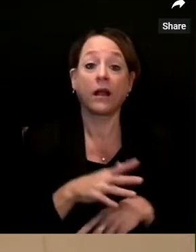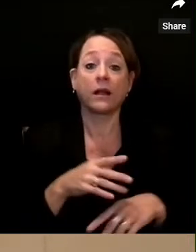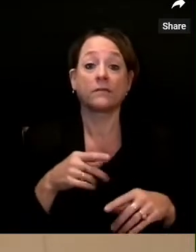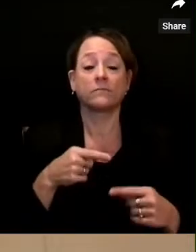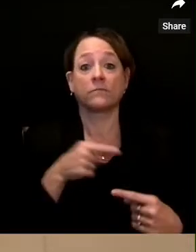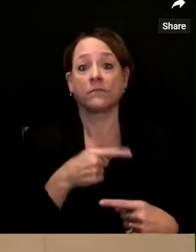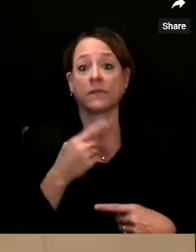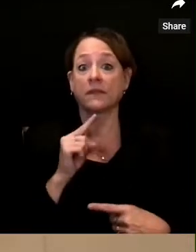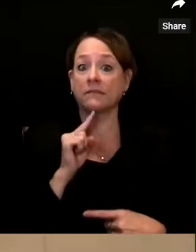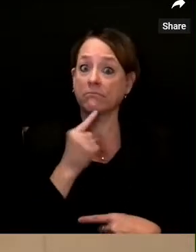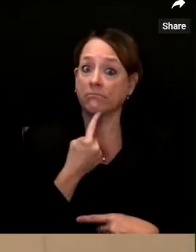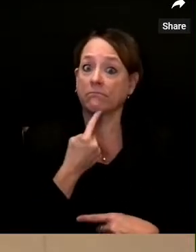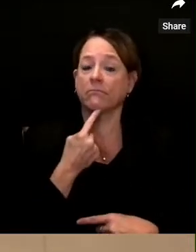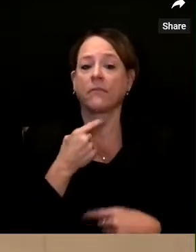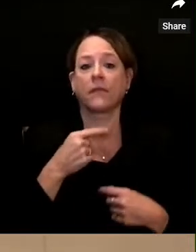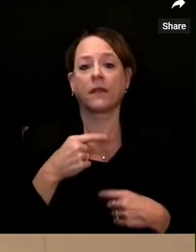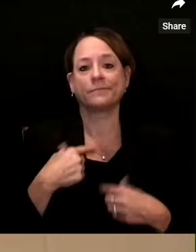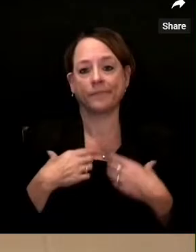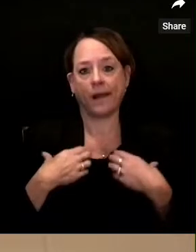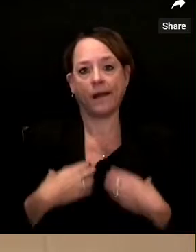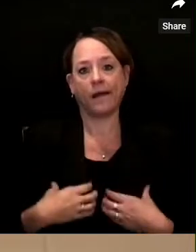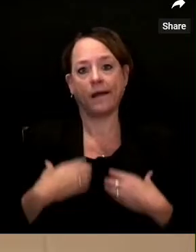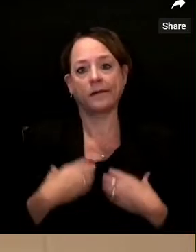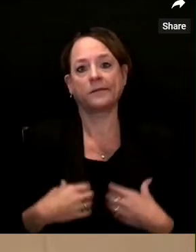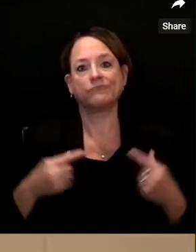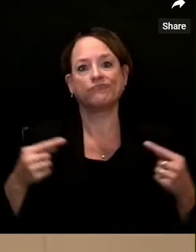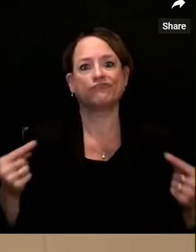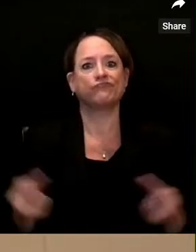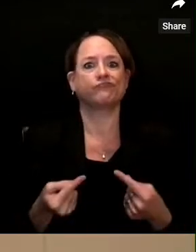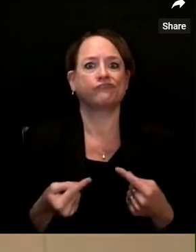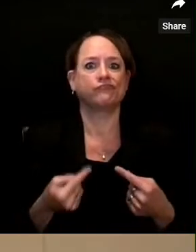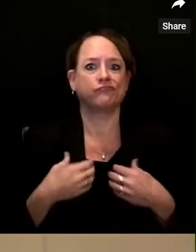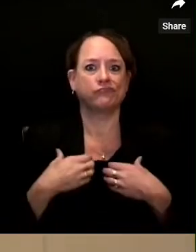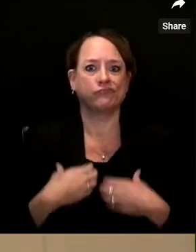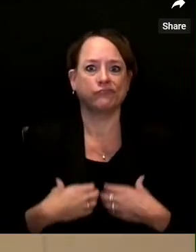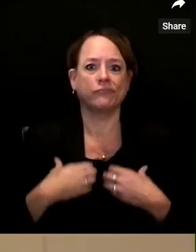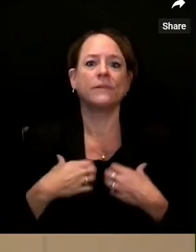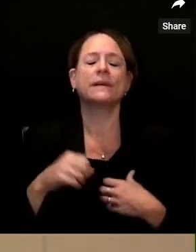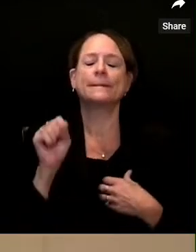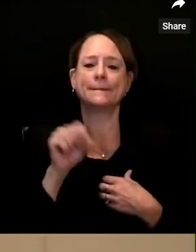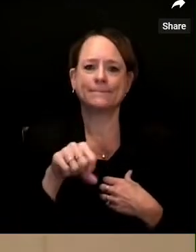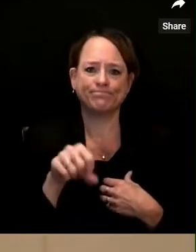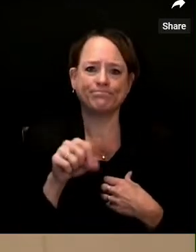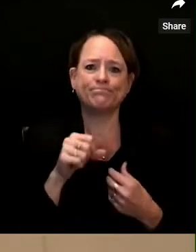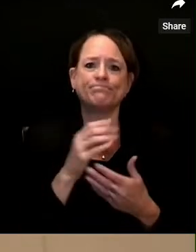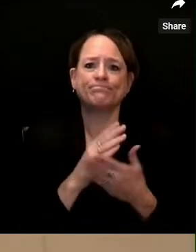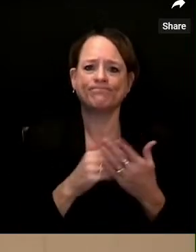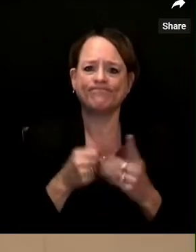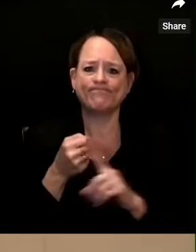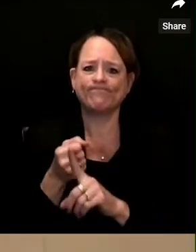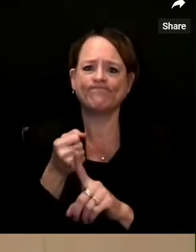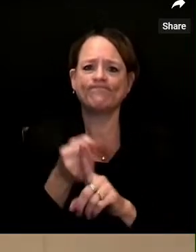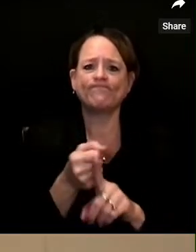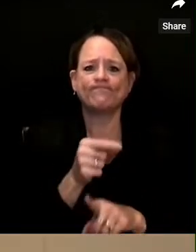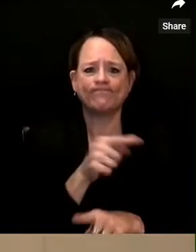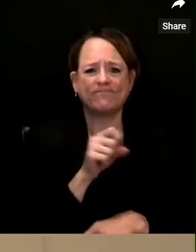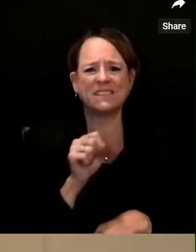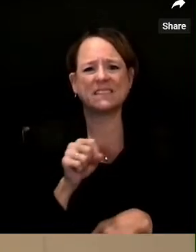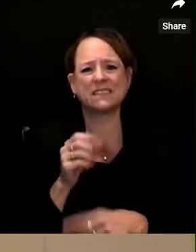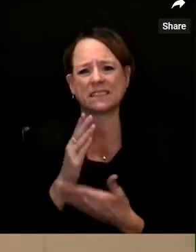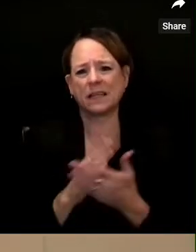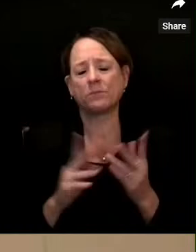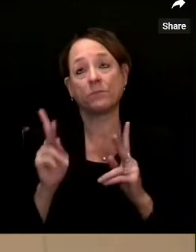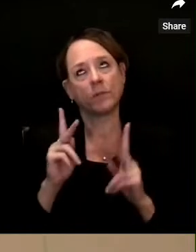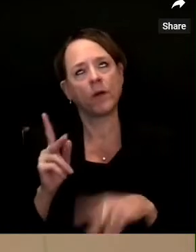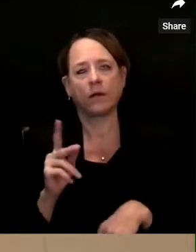ICU stay have a long recovery. They need to get their whole body back up to strength, and their cardiovascular system